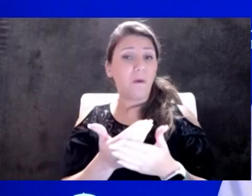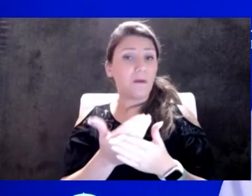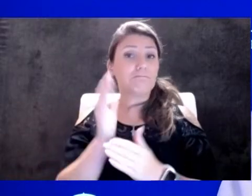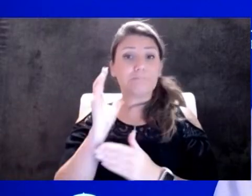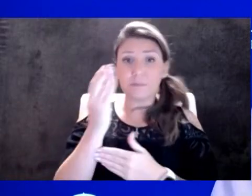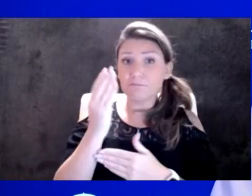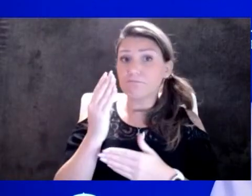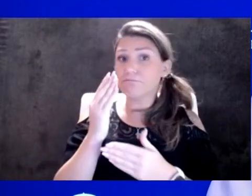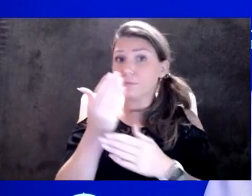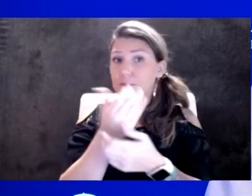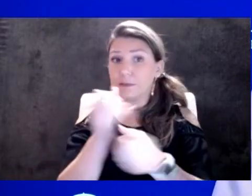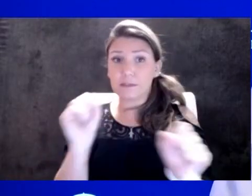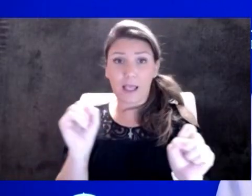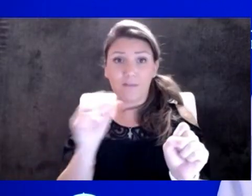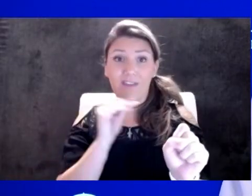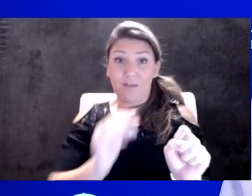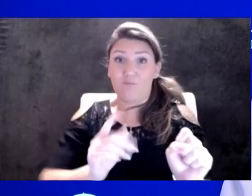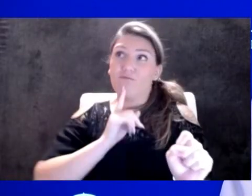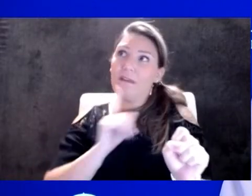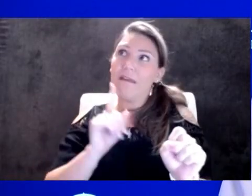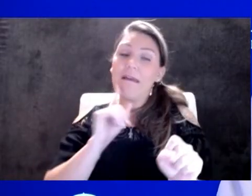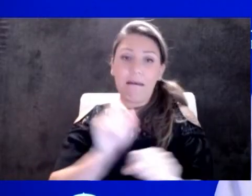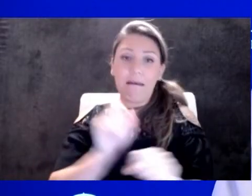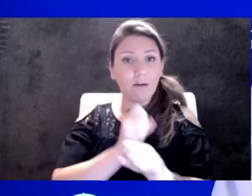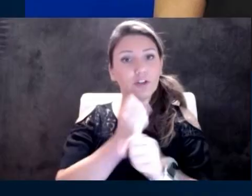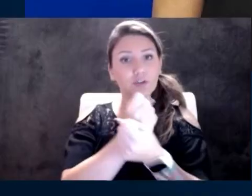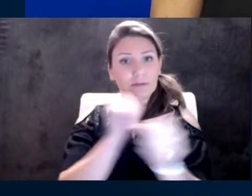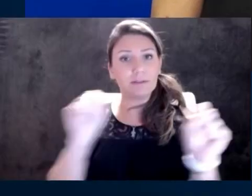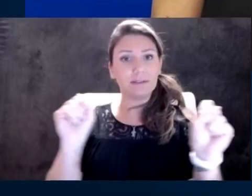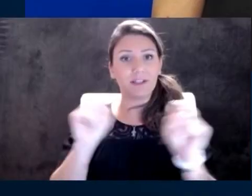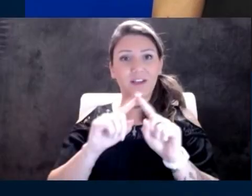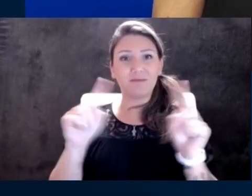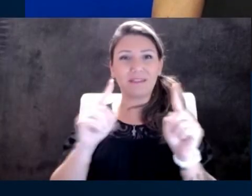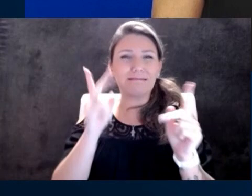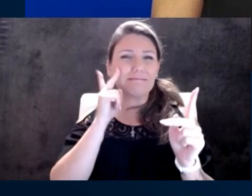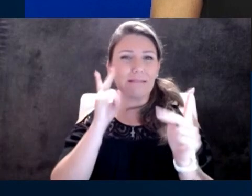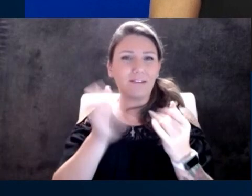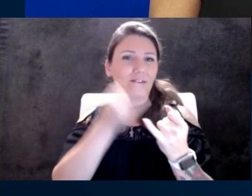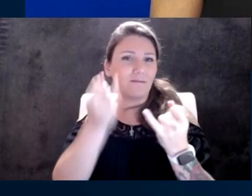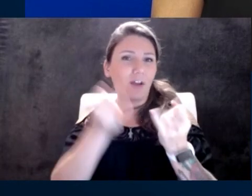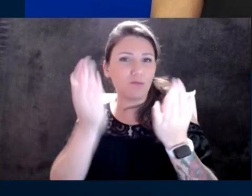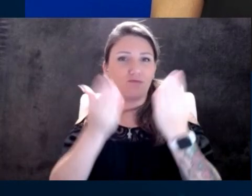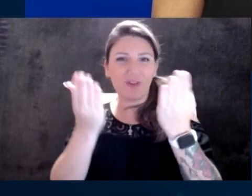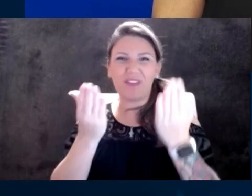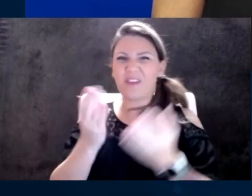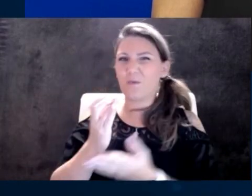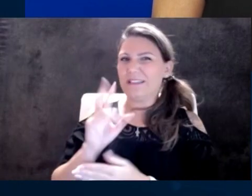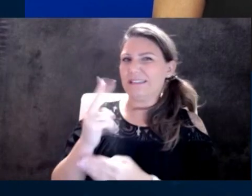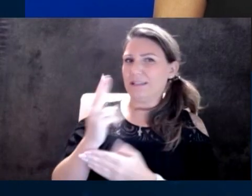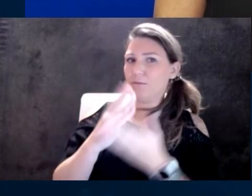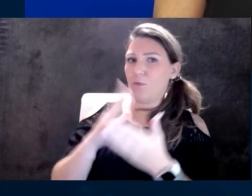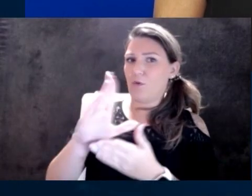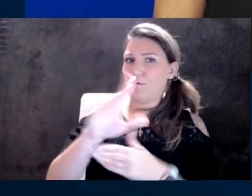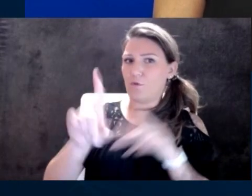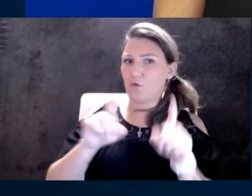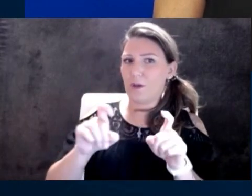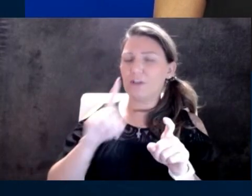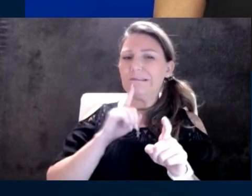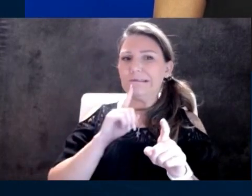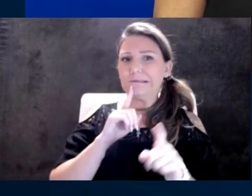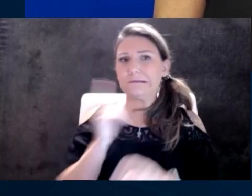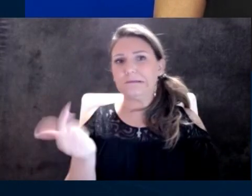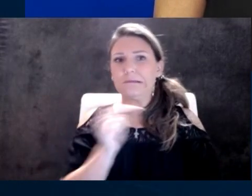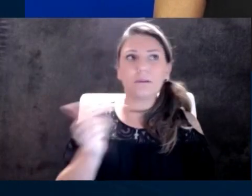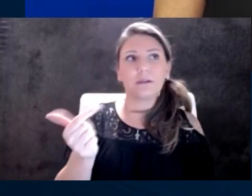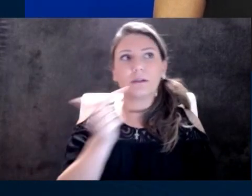we just have to wait to see what the final recommendations are. Okay, that's the next part of her question, is there's been a lot of back and forthing on whether or not it is safe to